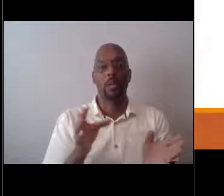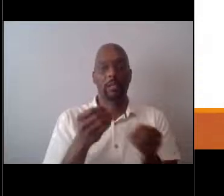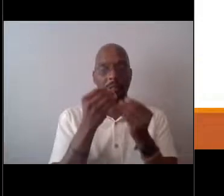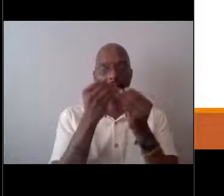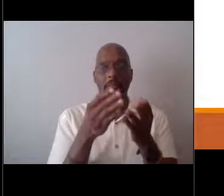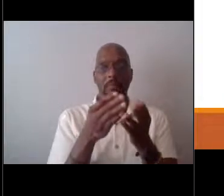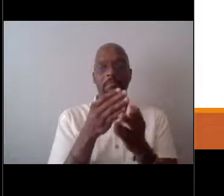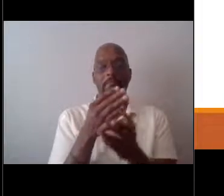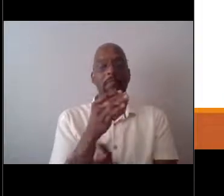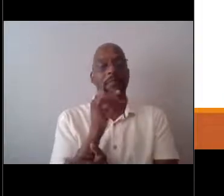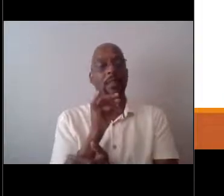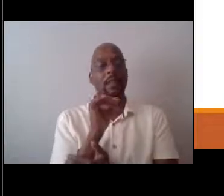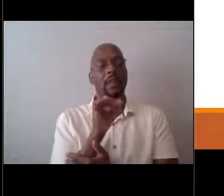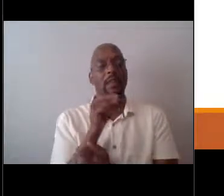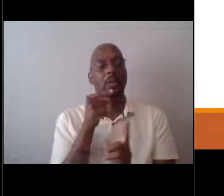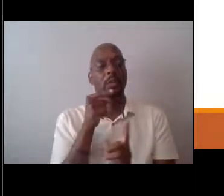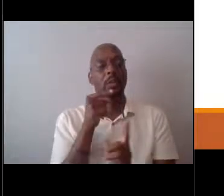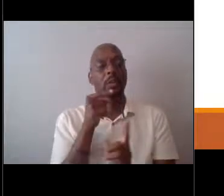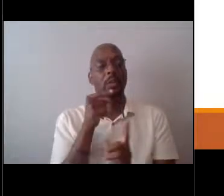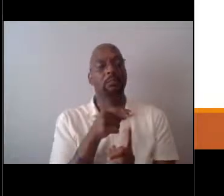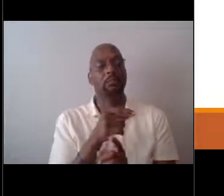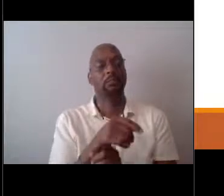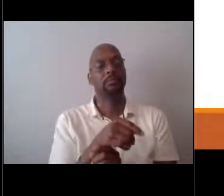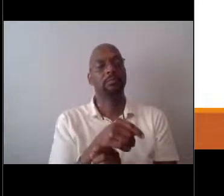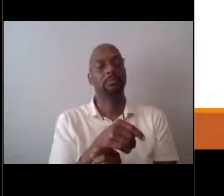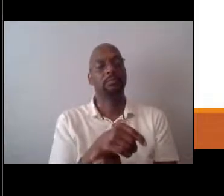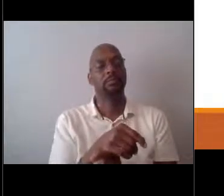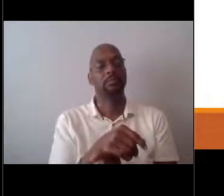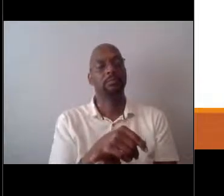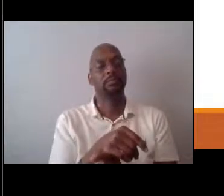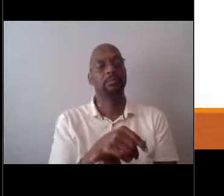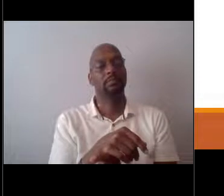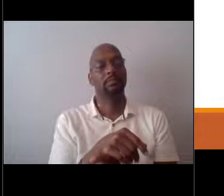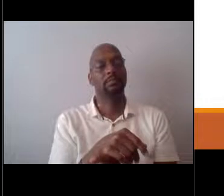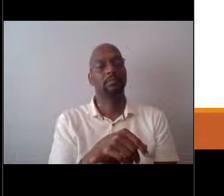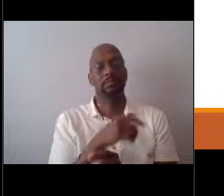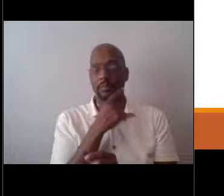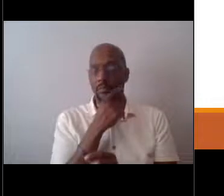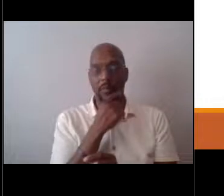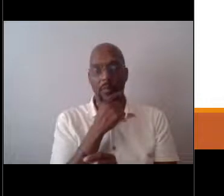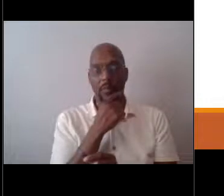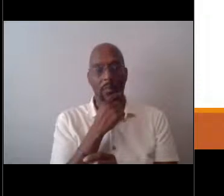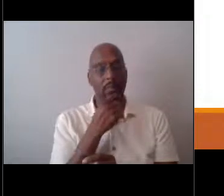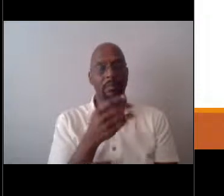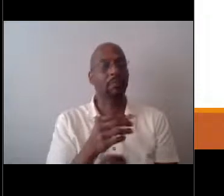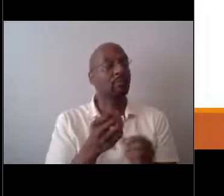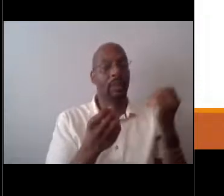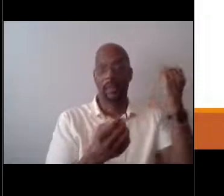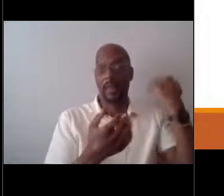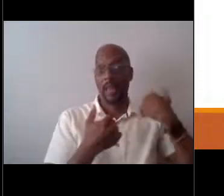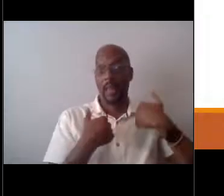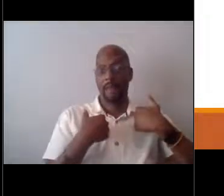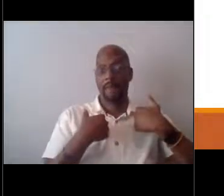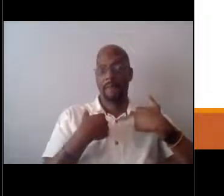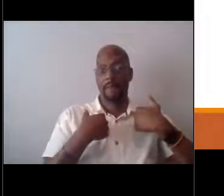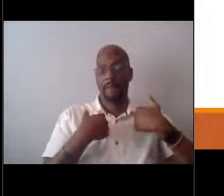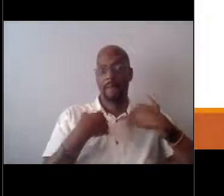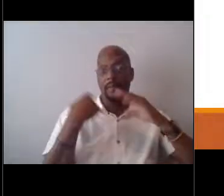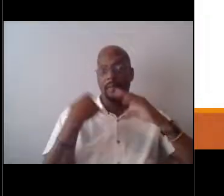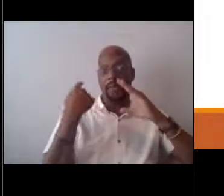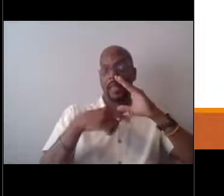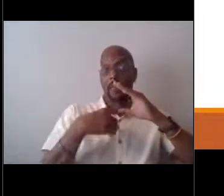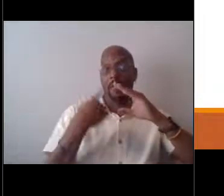meaningful input as we work towards a finalized tool. Up here on the screen, we have the email for the EQI